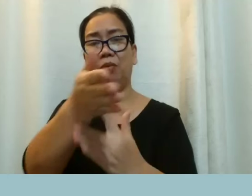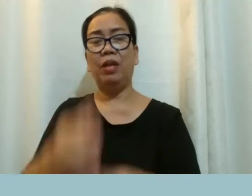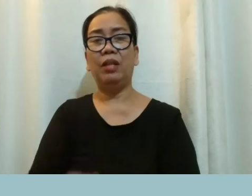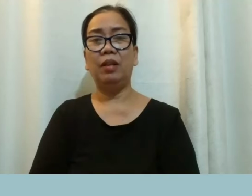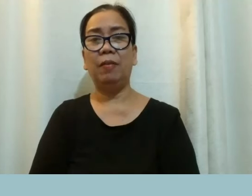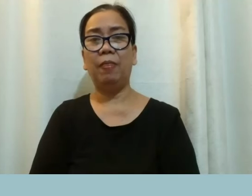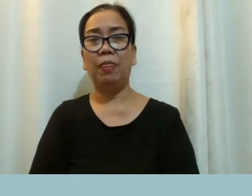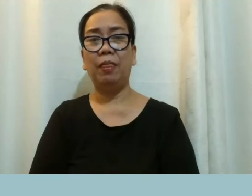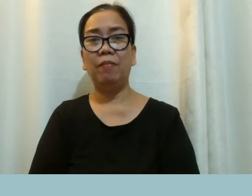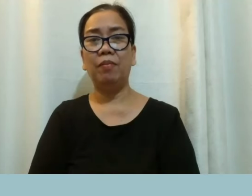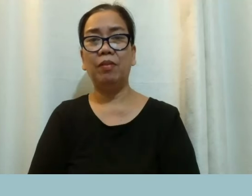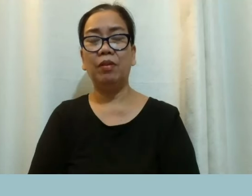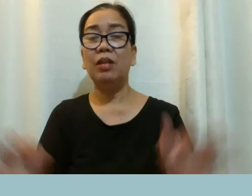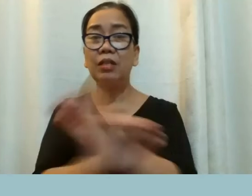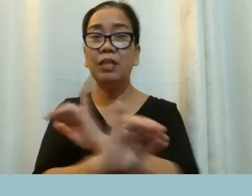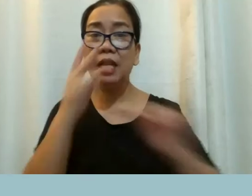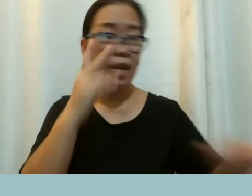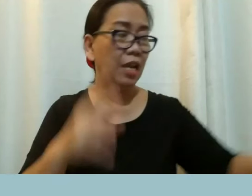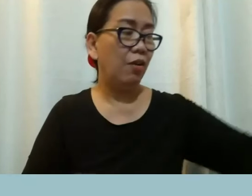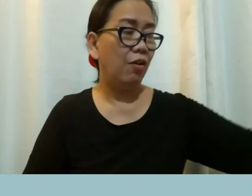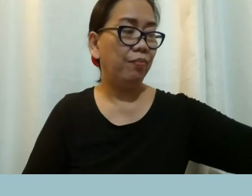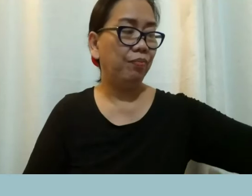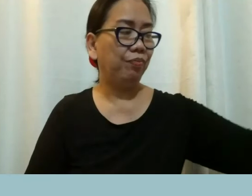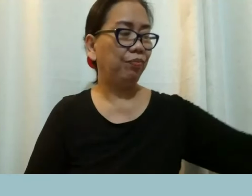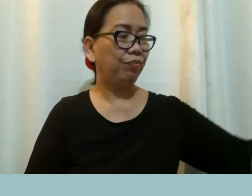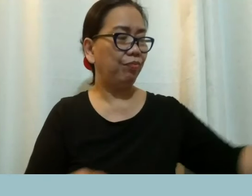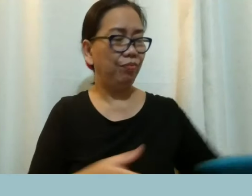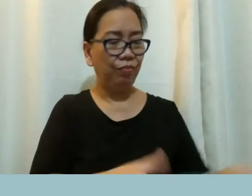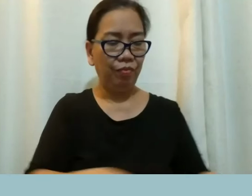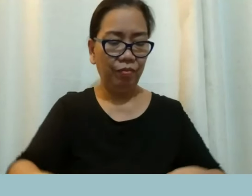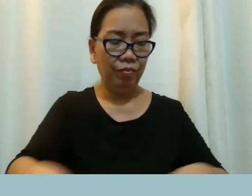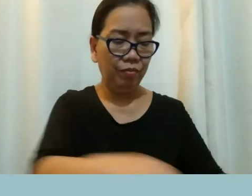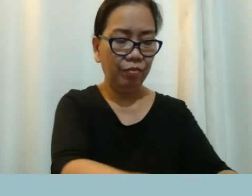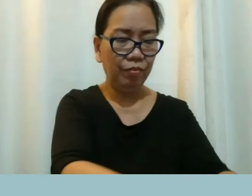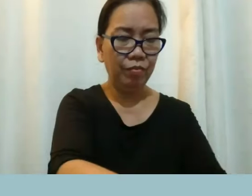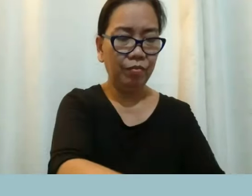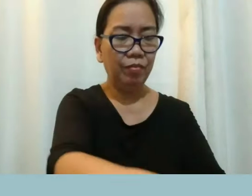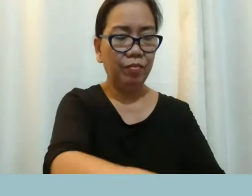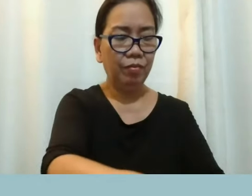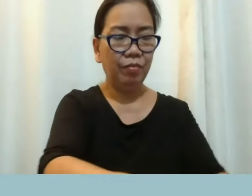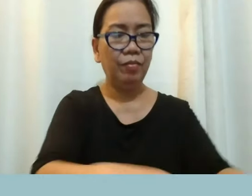passing through it. Just like here, oh,